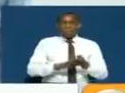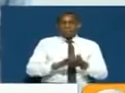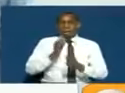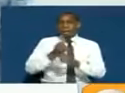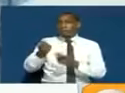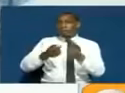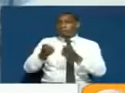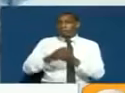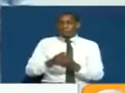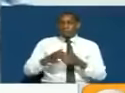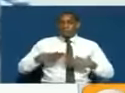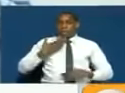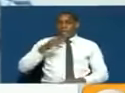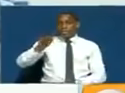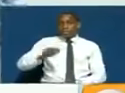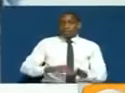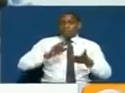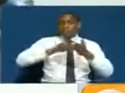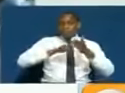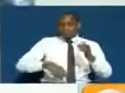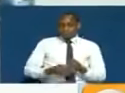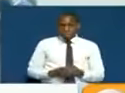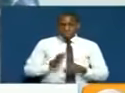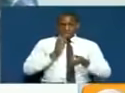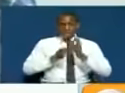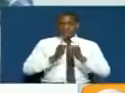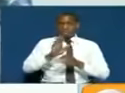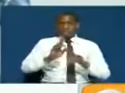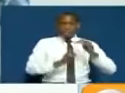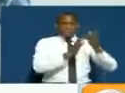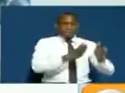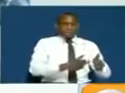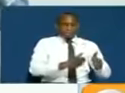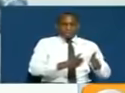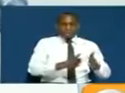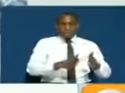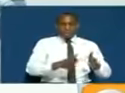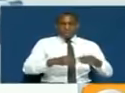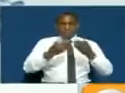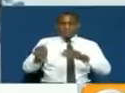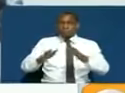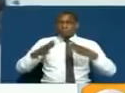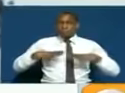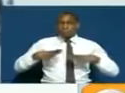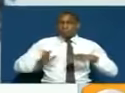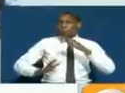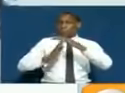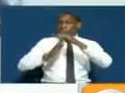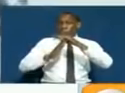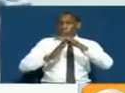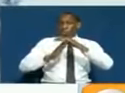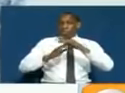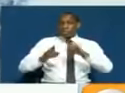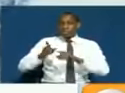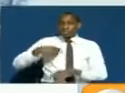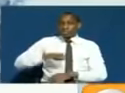mkono? Kwa hivyo ikiwa yeye ni waziri, tumepewa sisi nafasi kama watu wa juu,